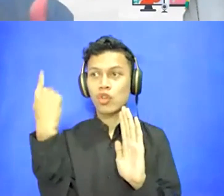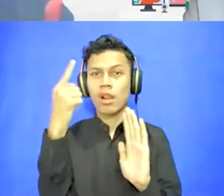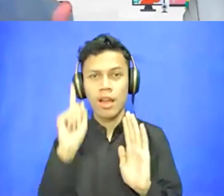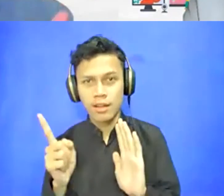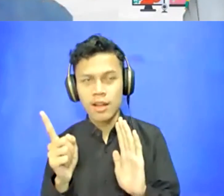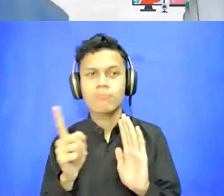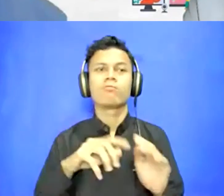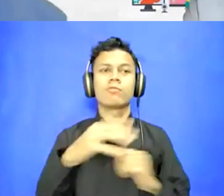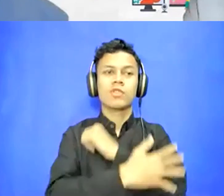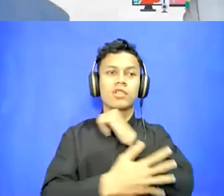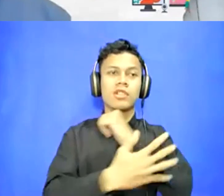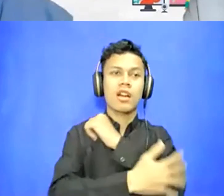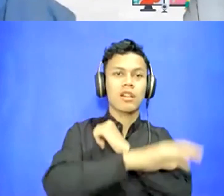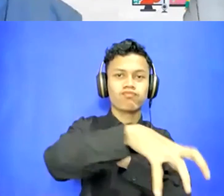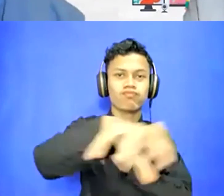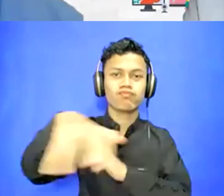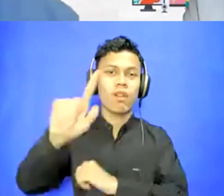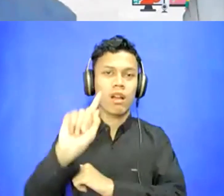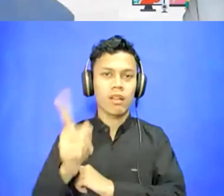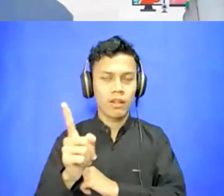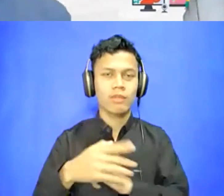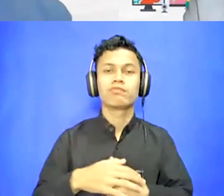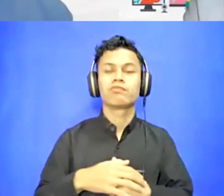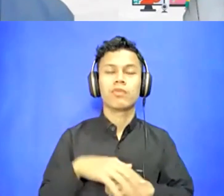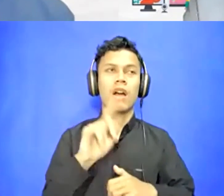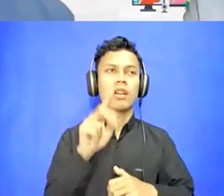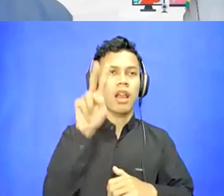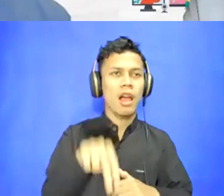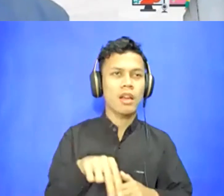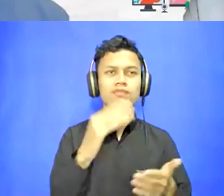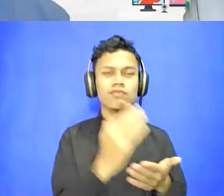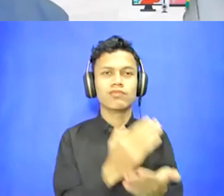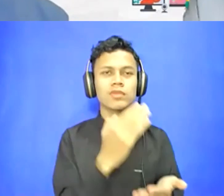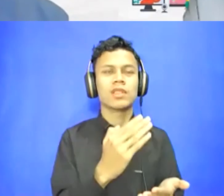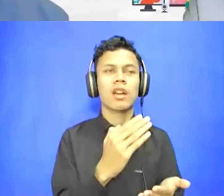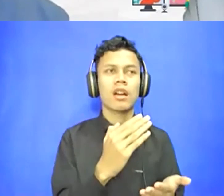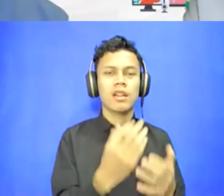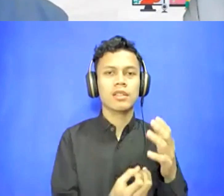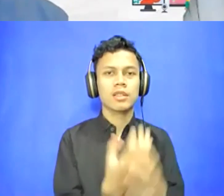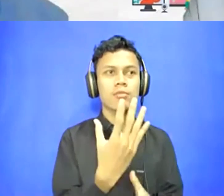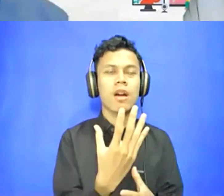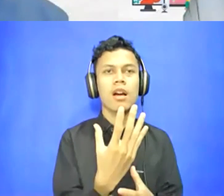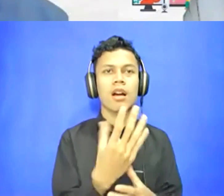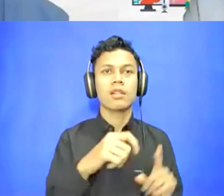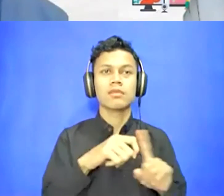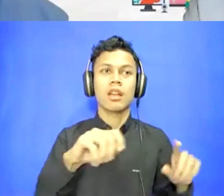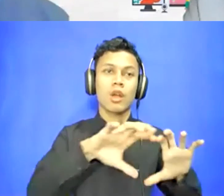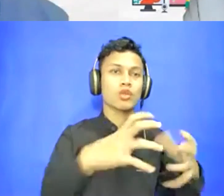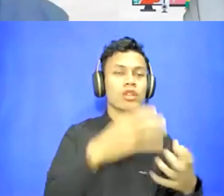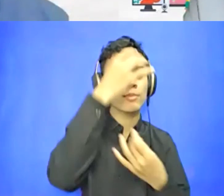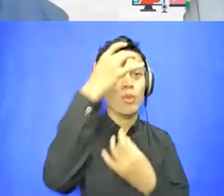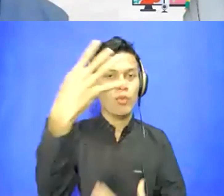are policies that are developed by professional associations that are NGOs, they're not